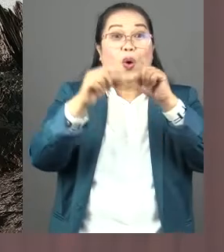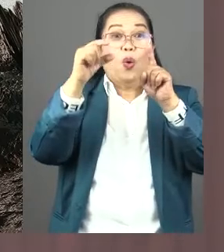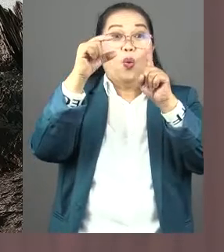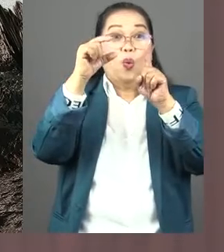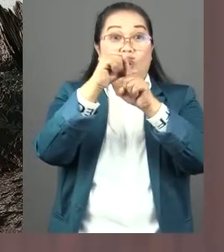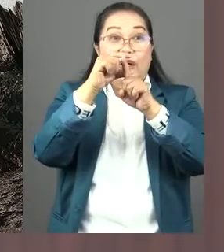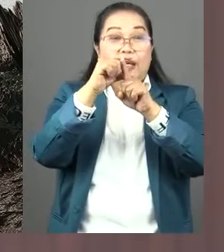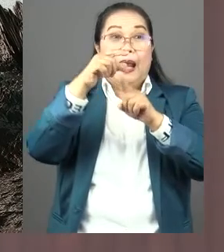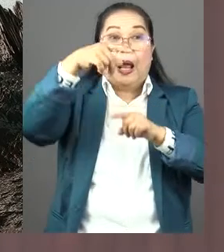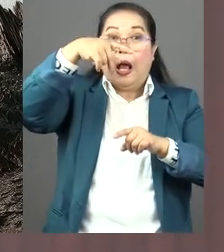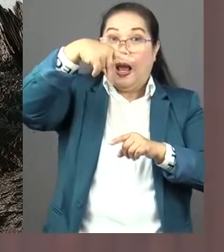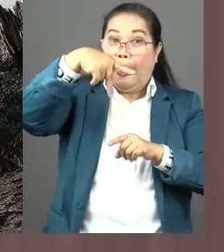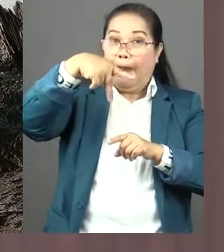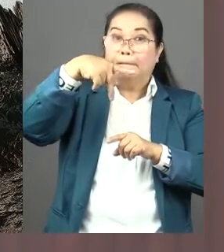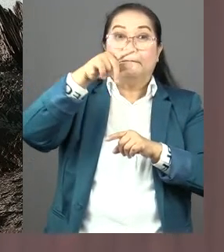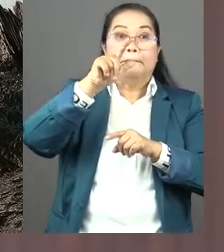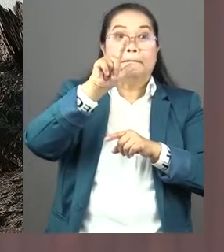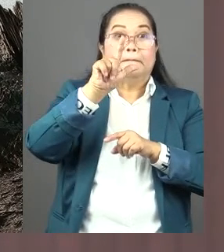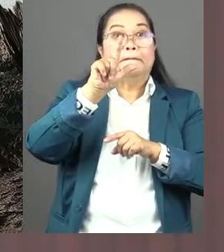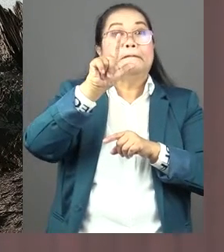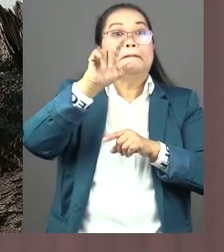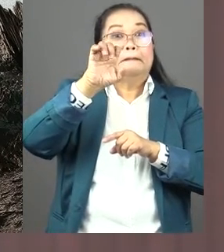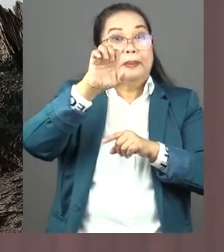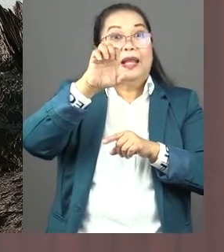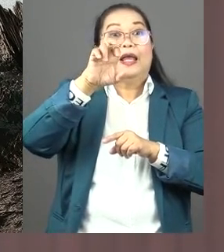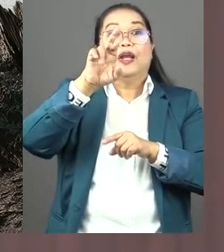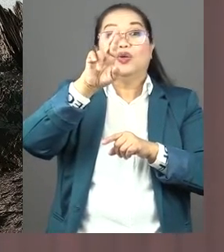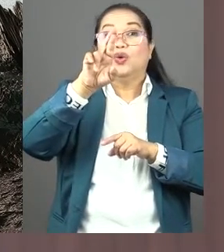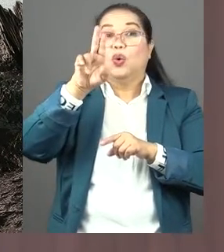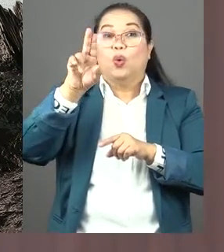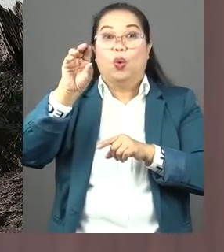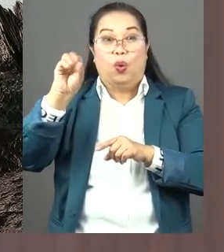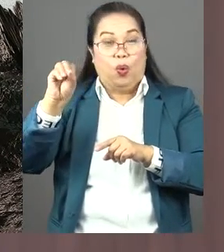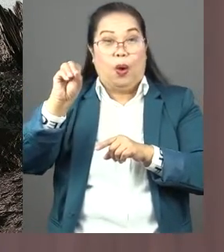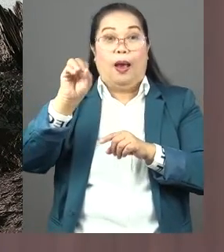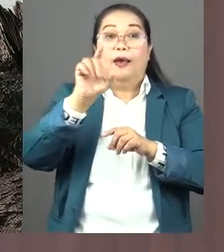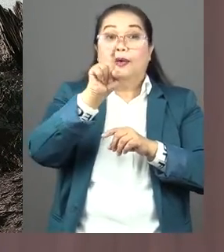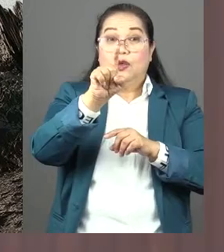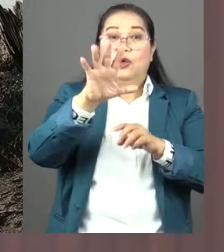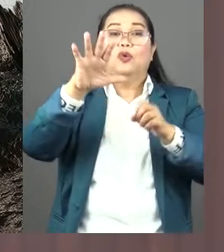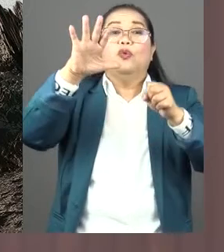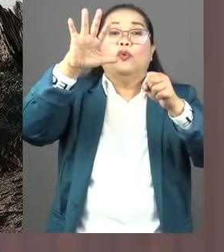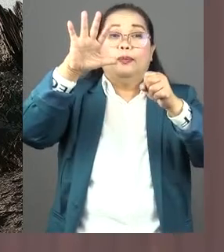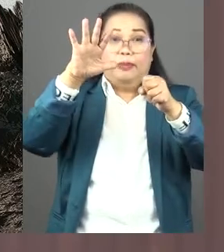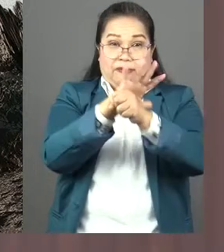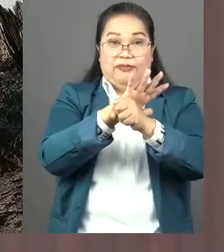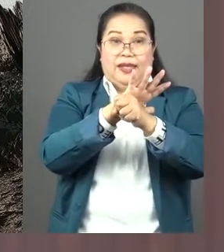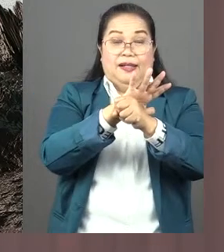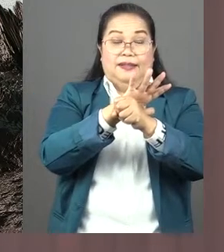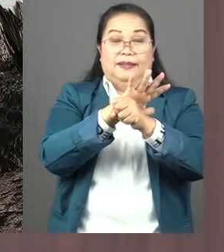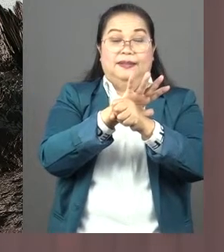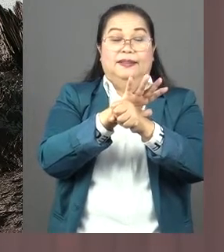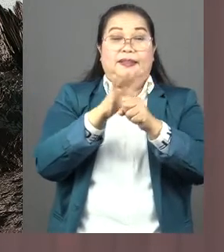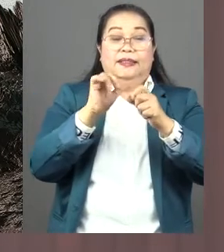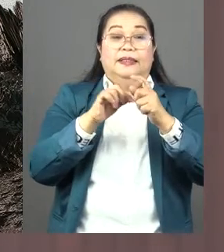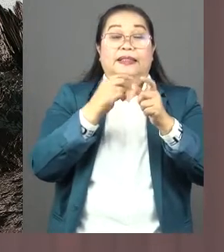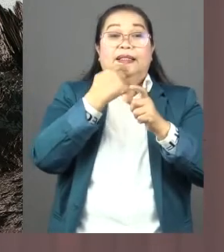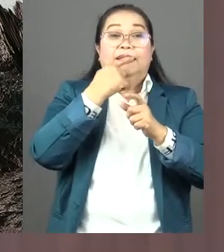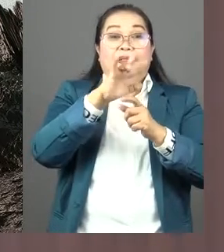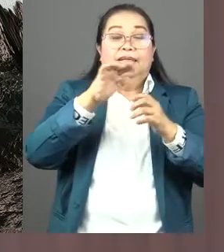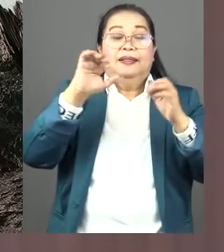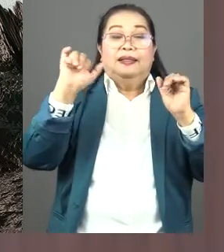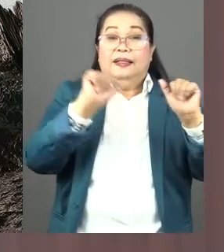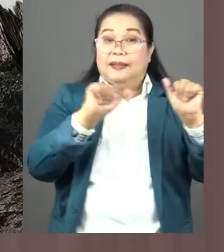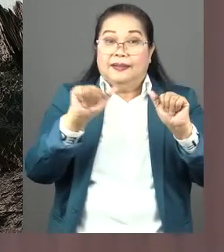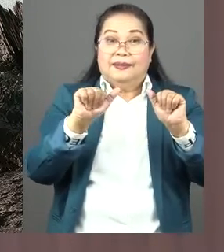pleroo. Pleroo, friends, means keep being filled. The verb tense here is